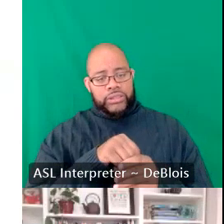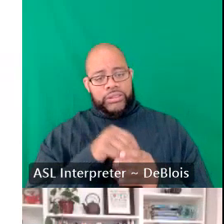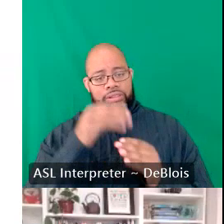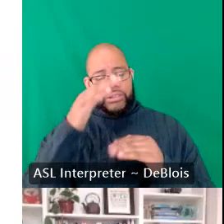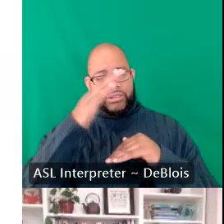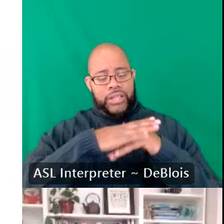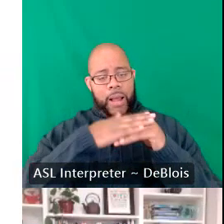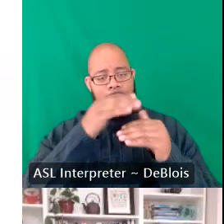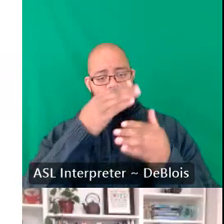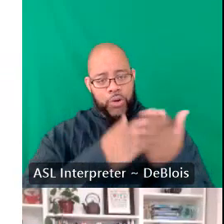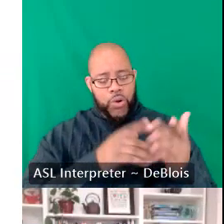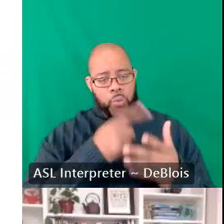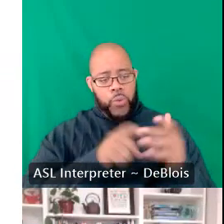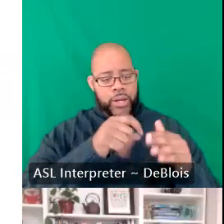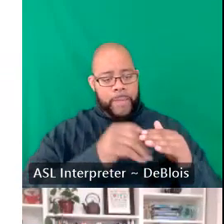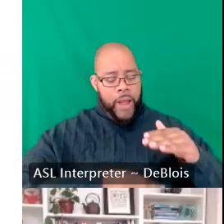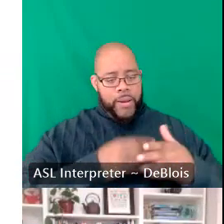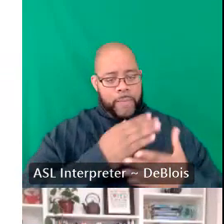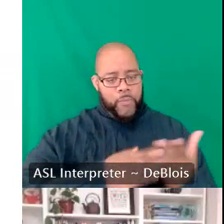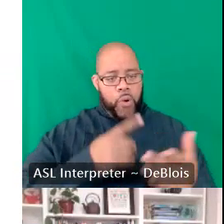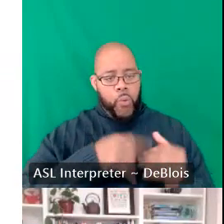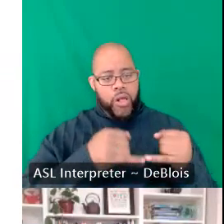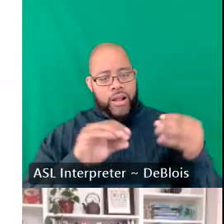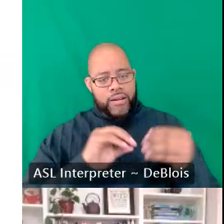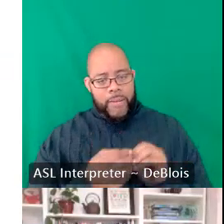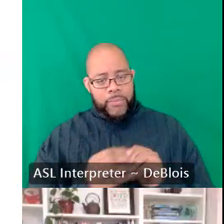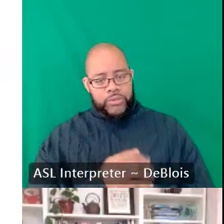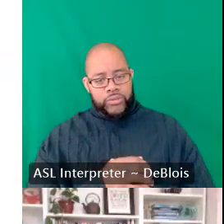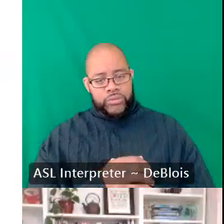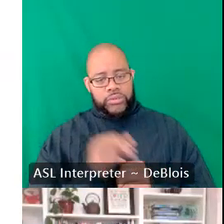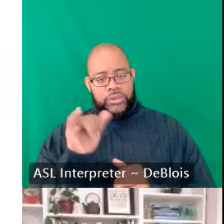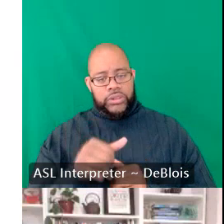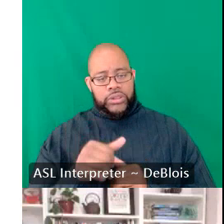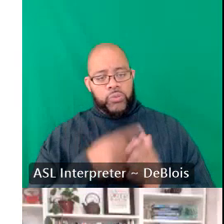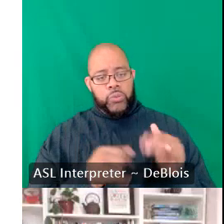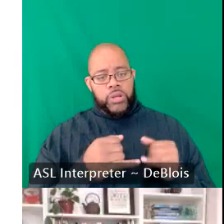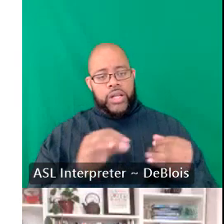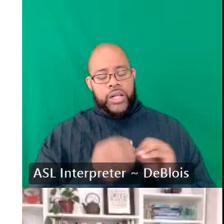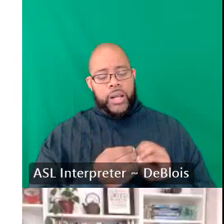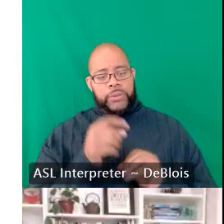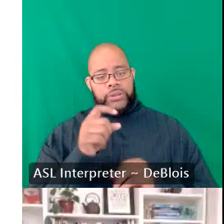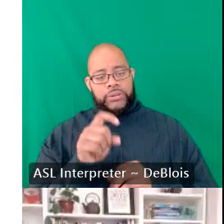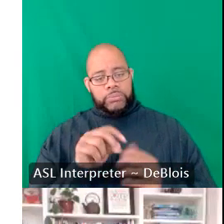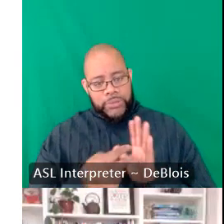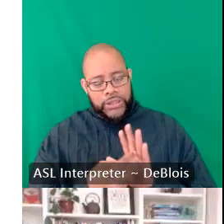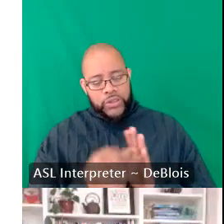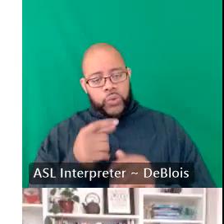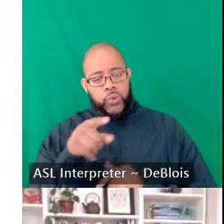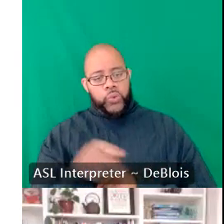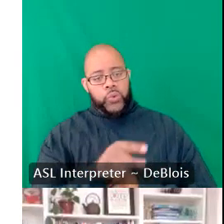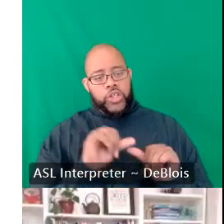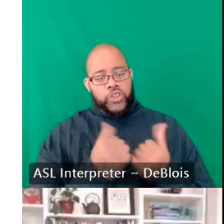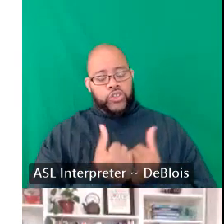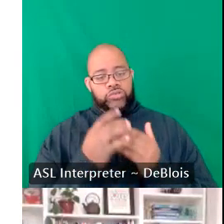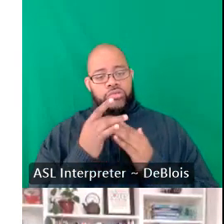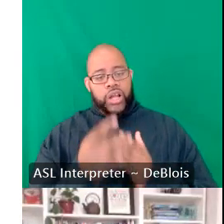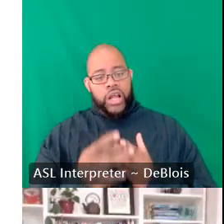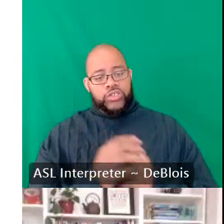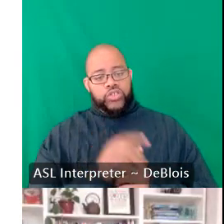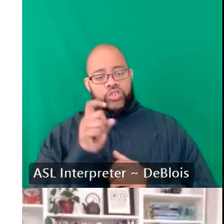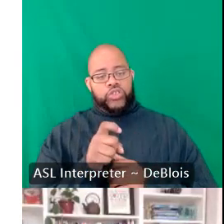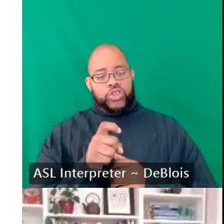you need in the bottom section, what line numbers matter, what the line numbers mean. And so your agency guidance